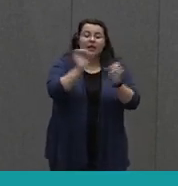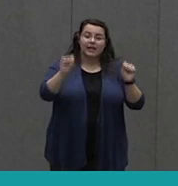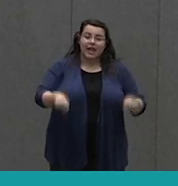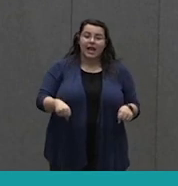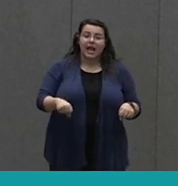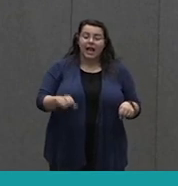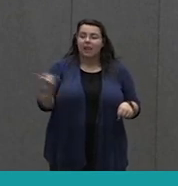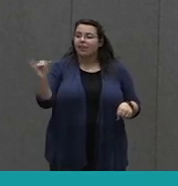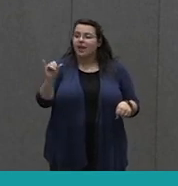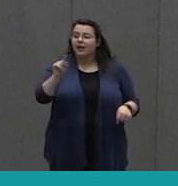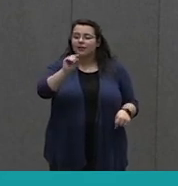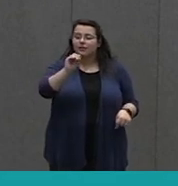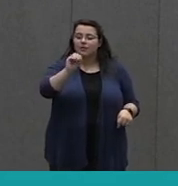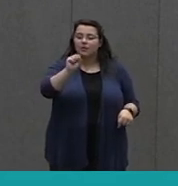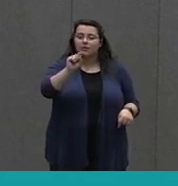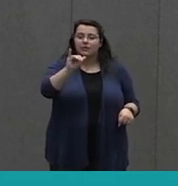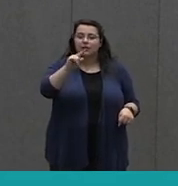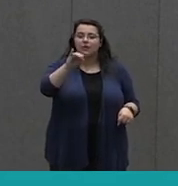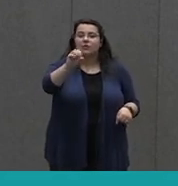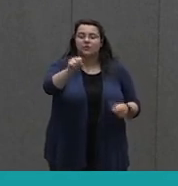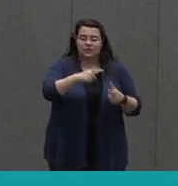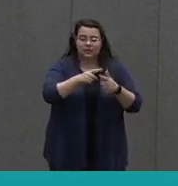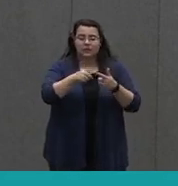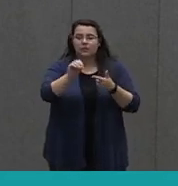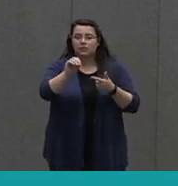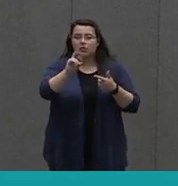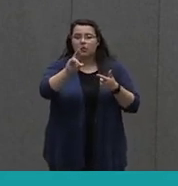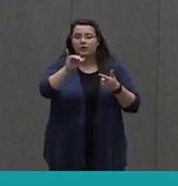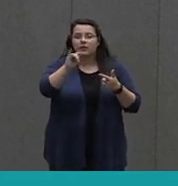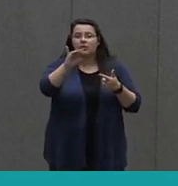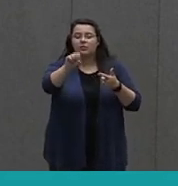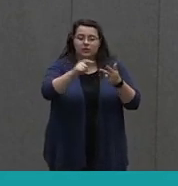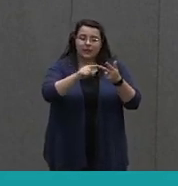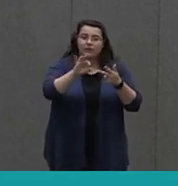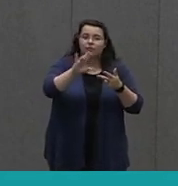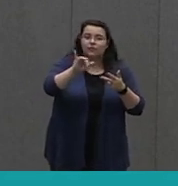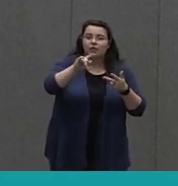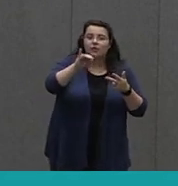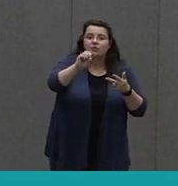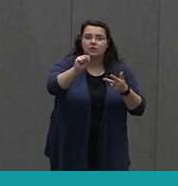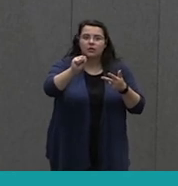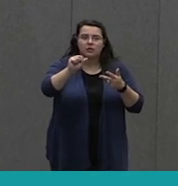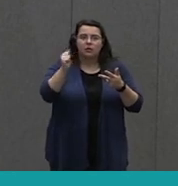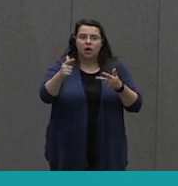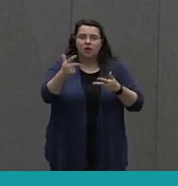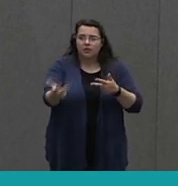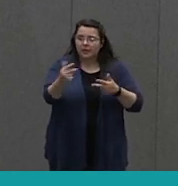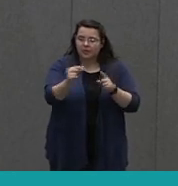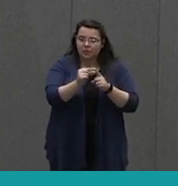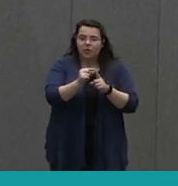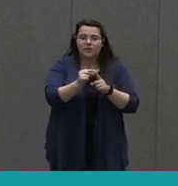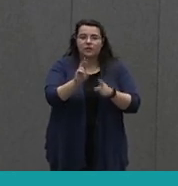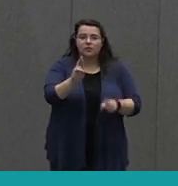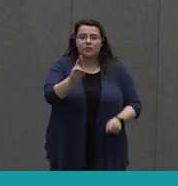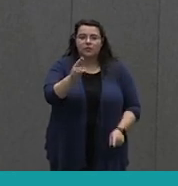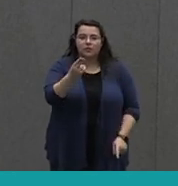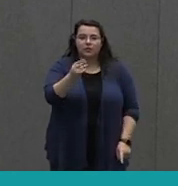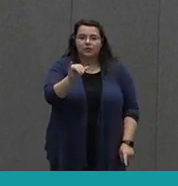What do you think this sign might say? It has a bus on there, and then,